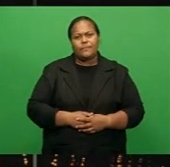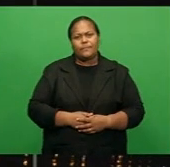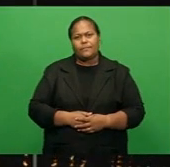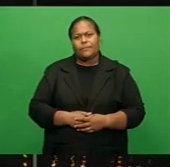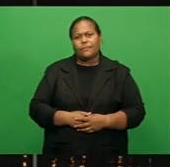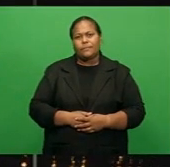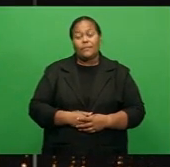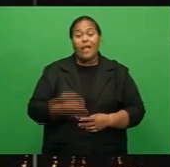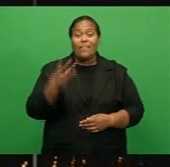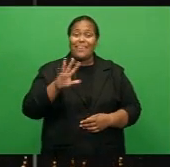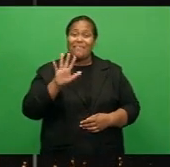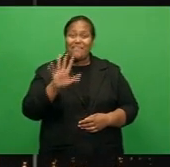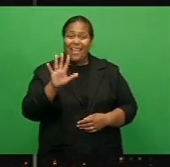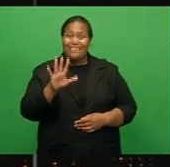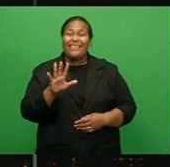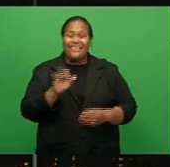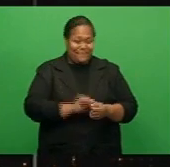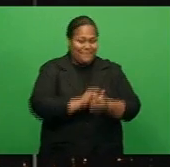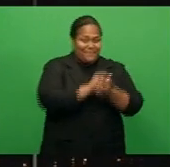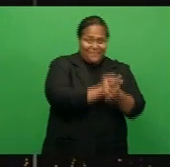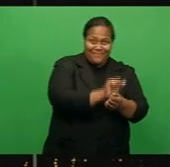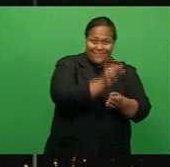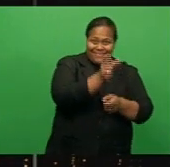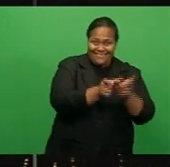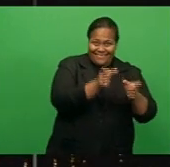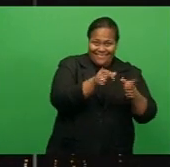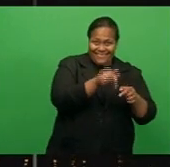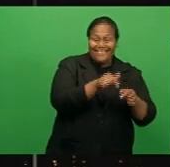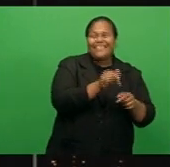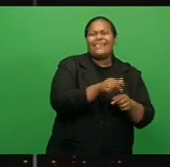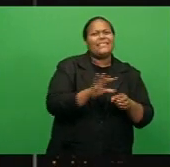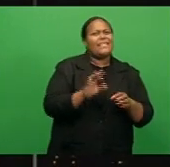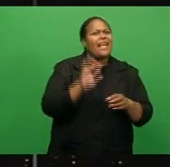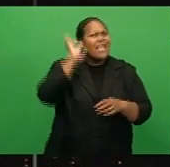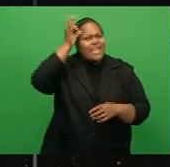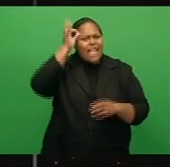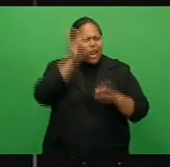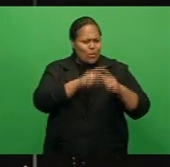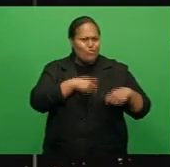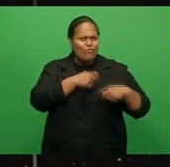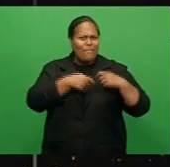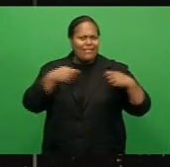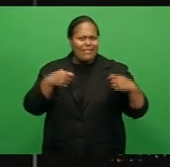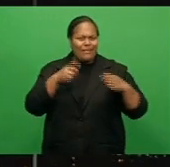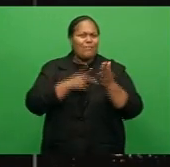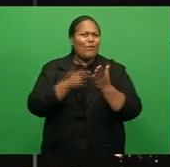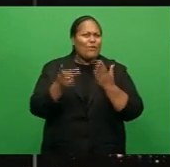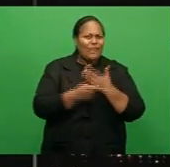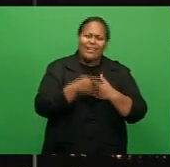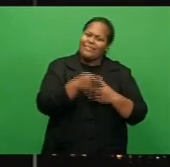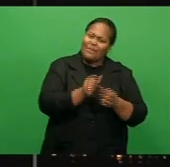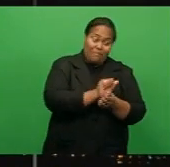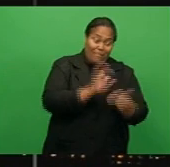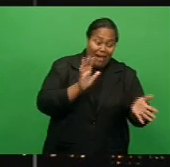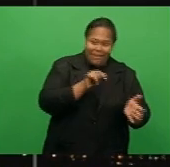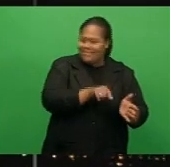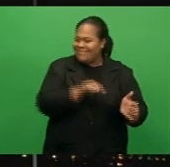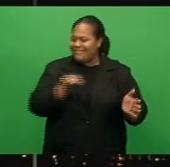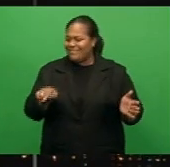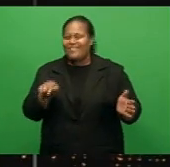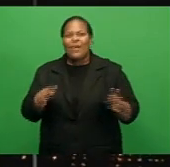35 ex-offenders through the Fiji Correction Service Yellow Ribbon Project have successfully attained employment upon their release. Since